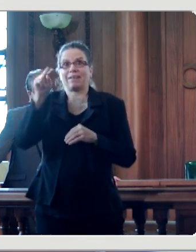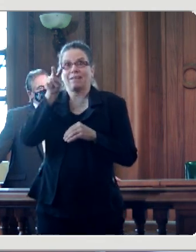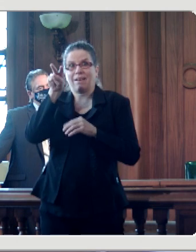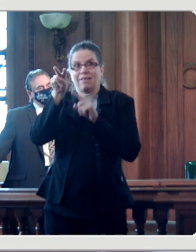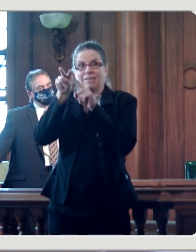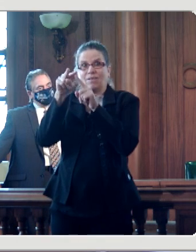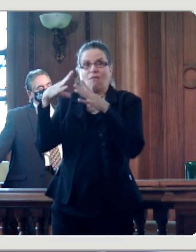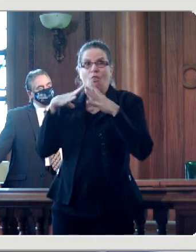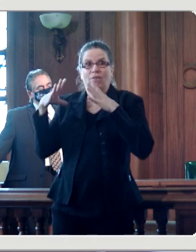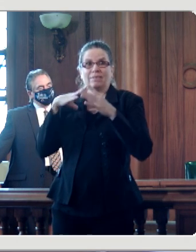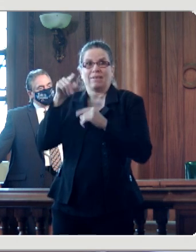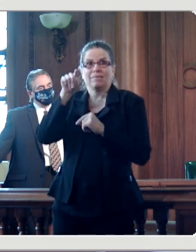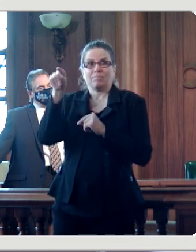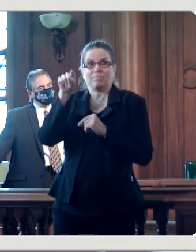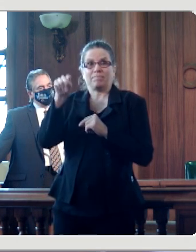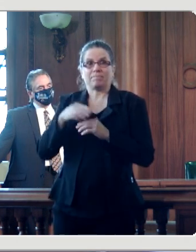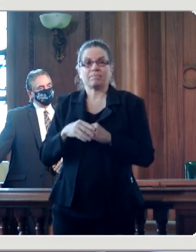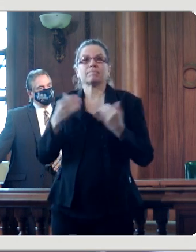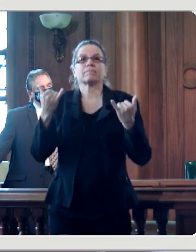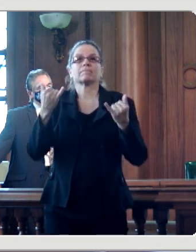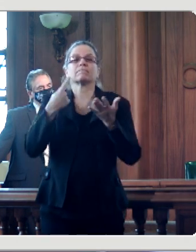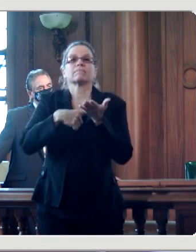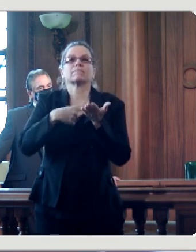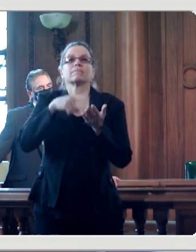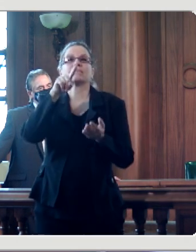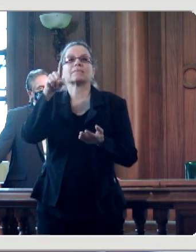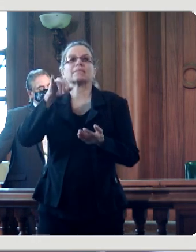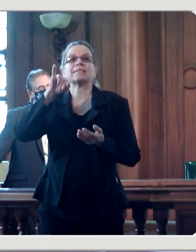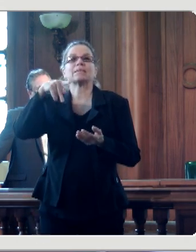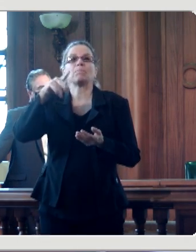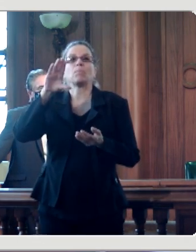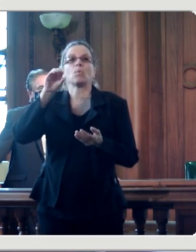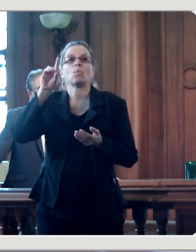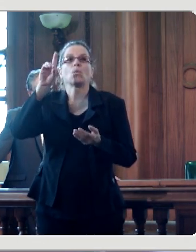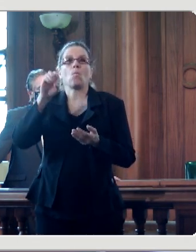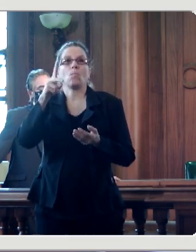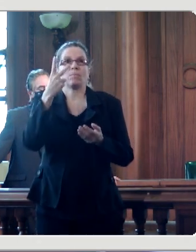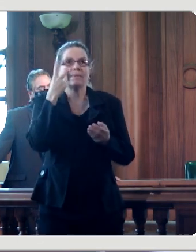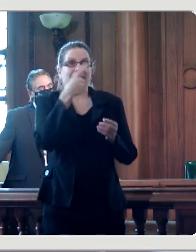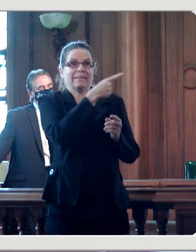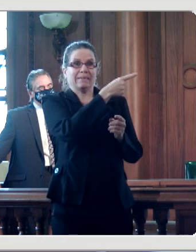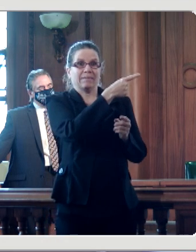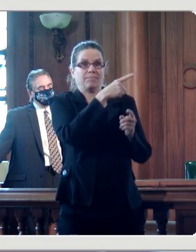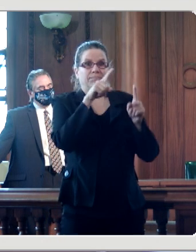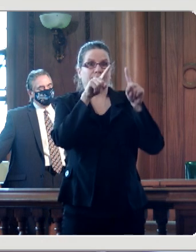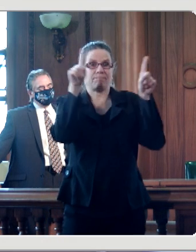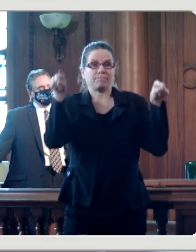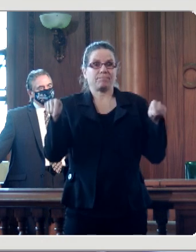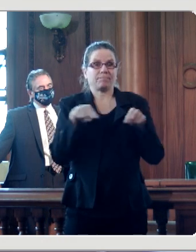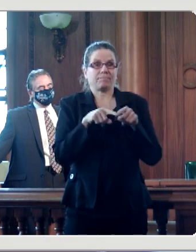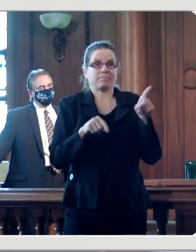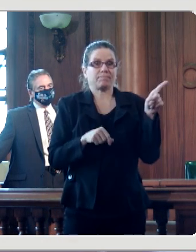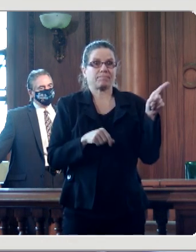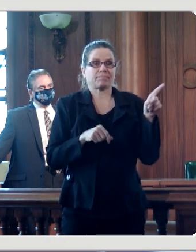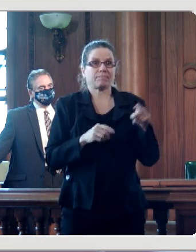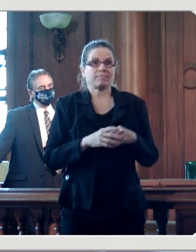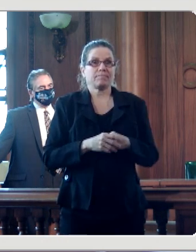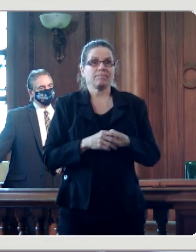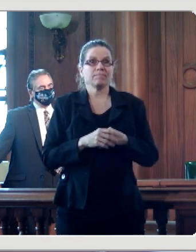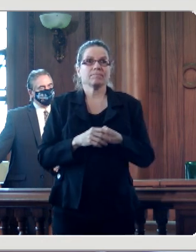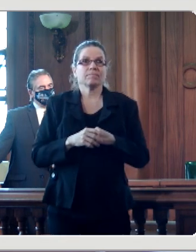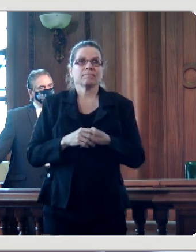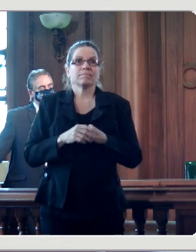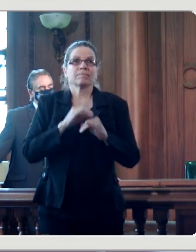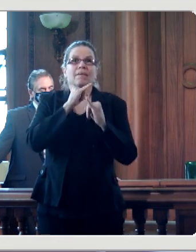01101, 01101 had 6 cases, 1%, 03, 5 cases, and